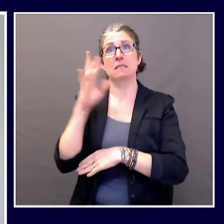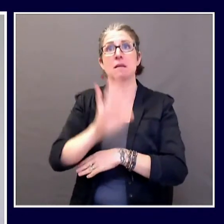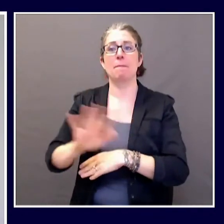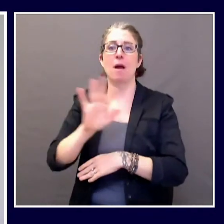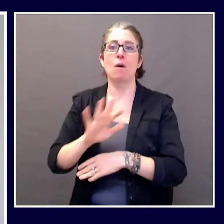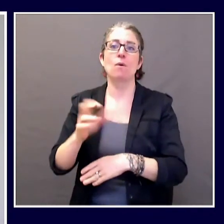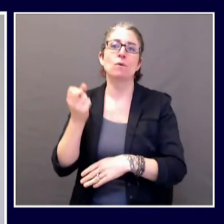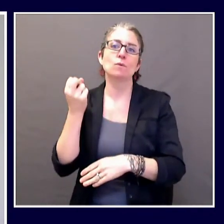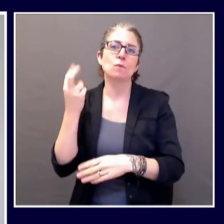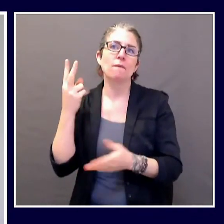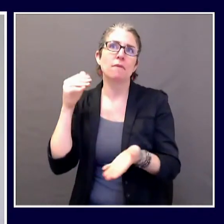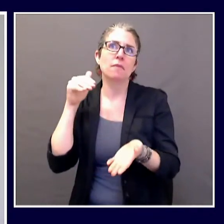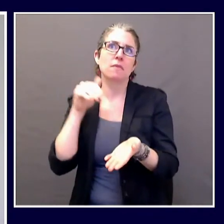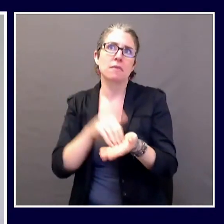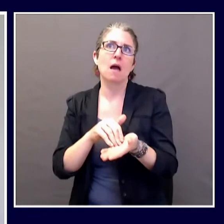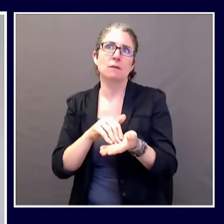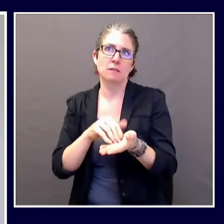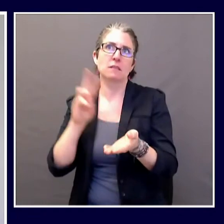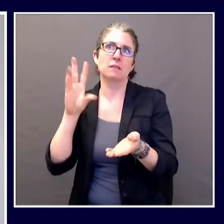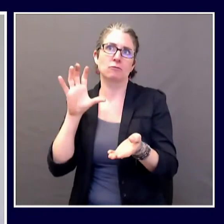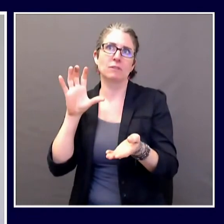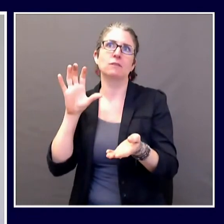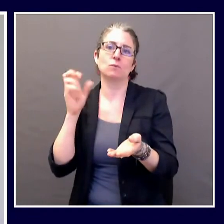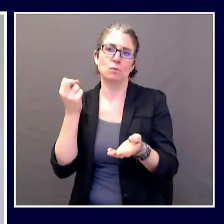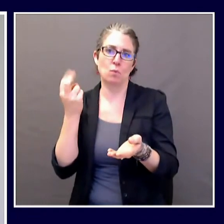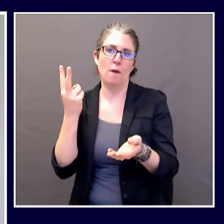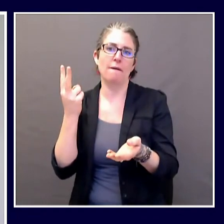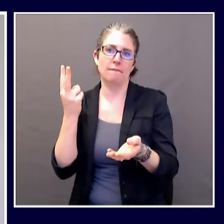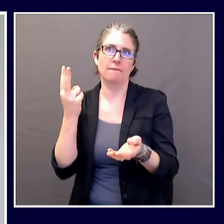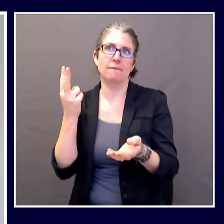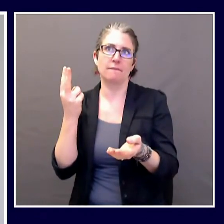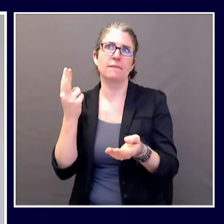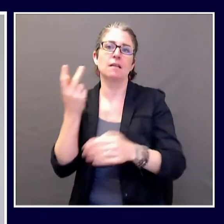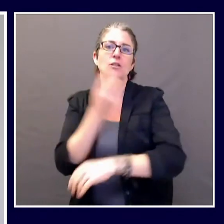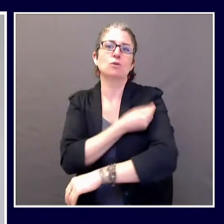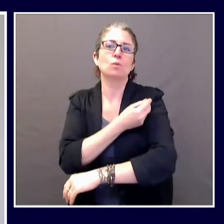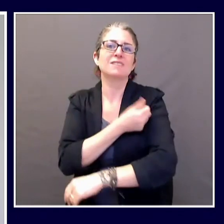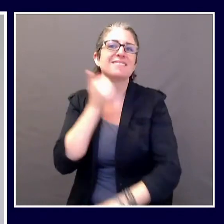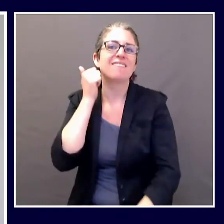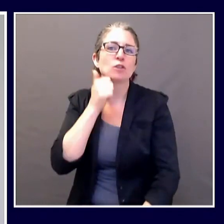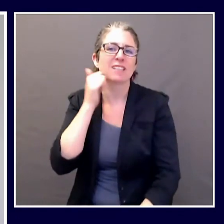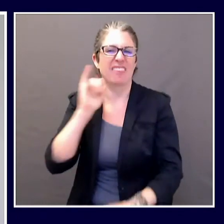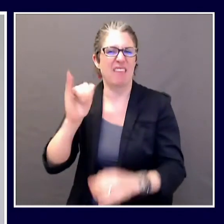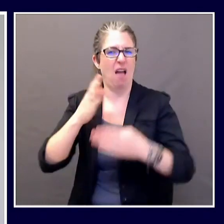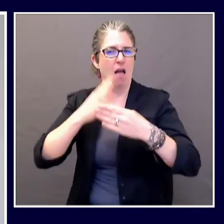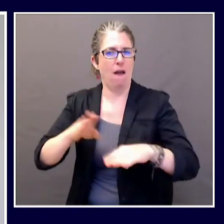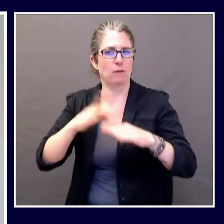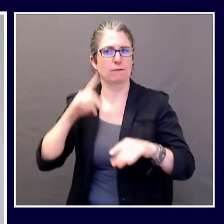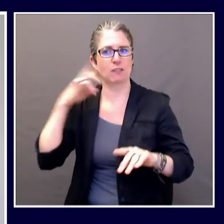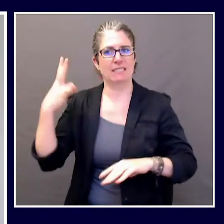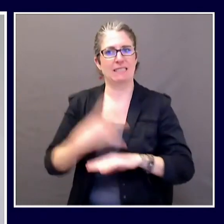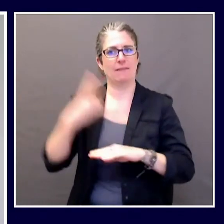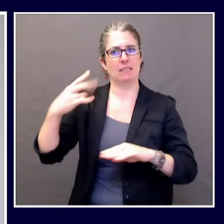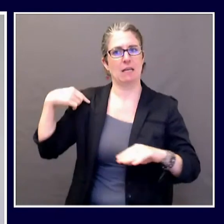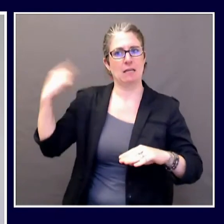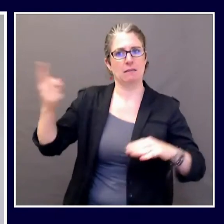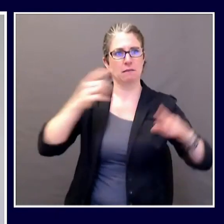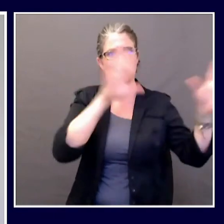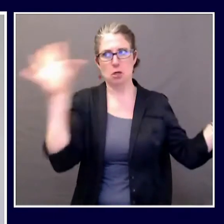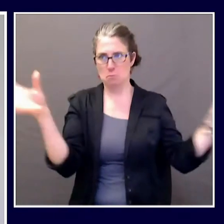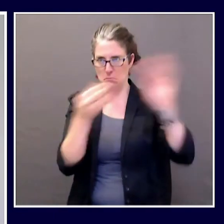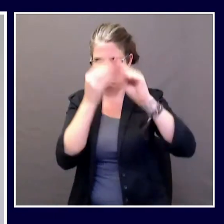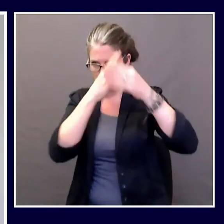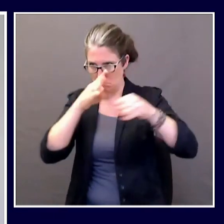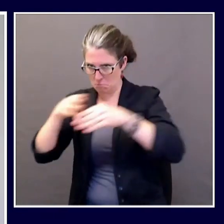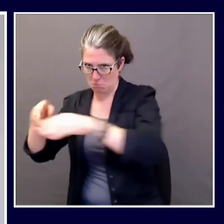12,612 doses every day on a 7-day basis. We've got more work to do to expand that number, but we are trending in the